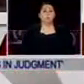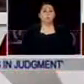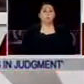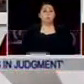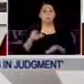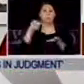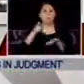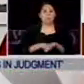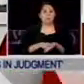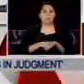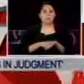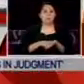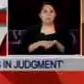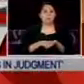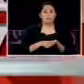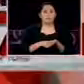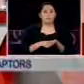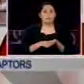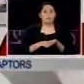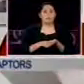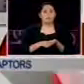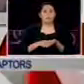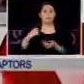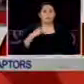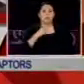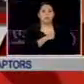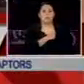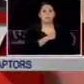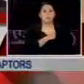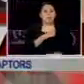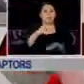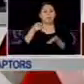2012. Signed, presiding officer, Juan Ponce Enrile.